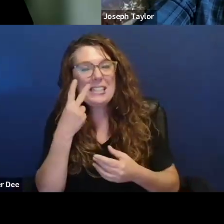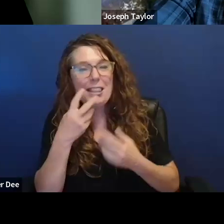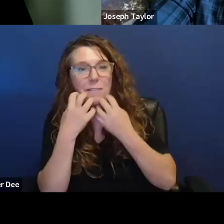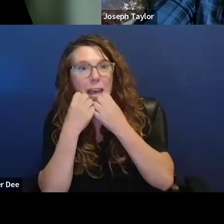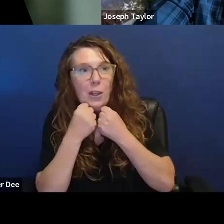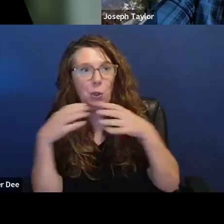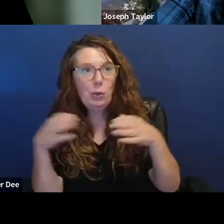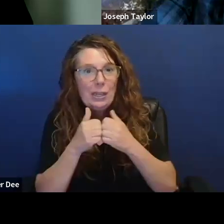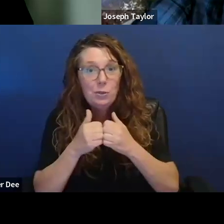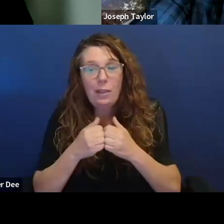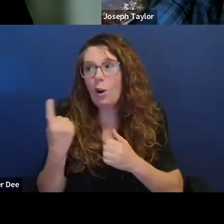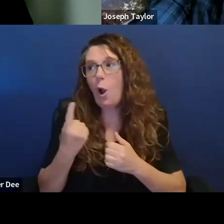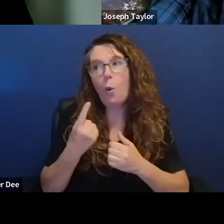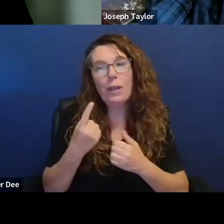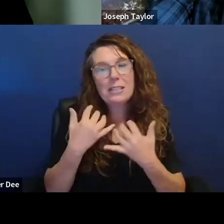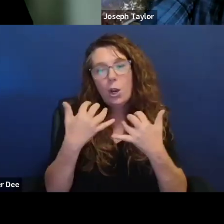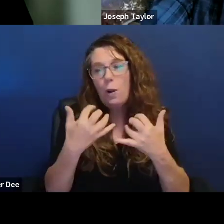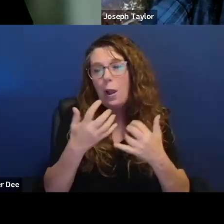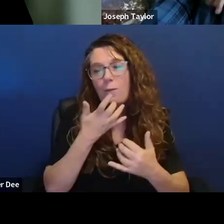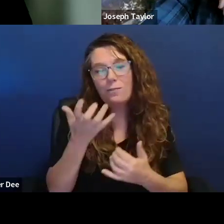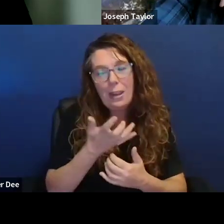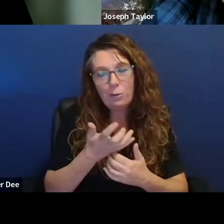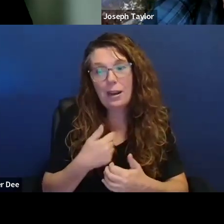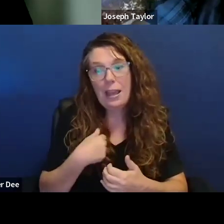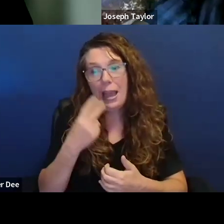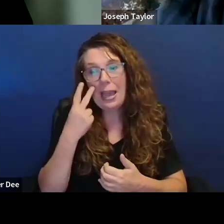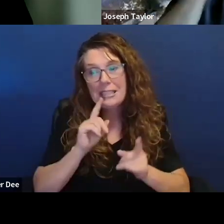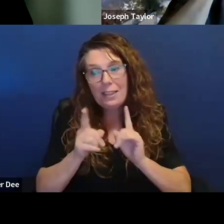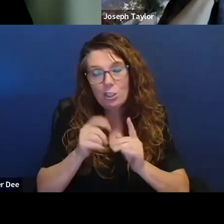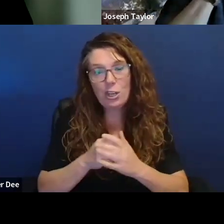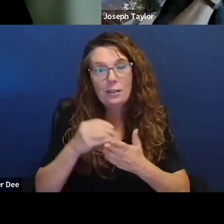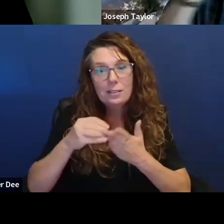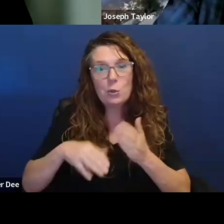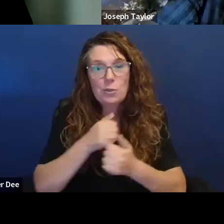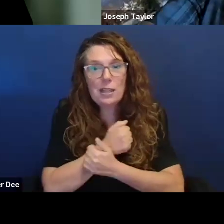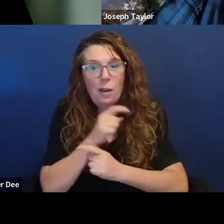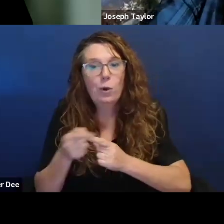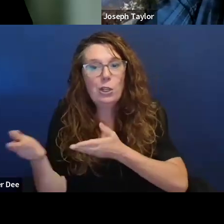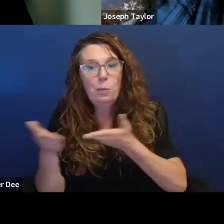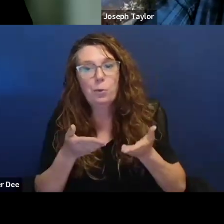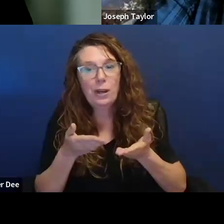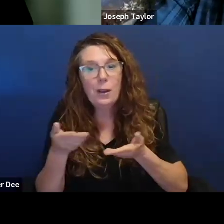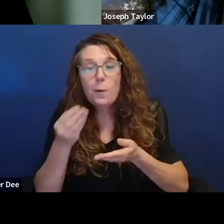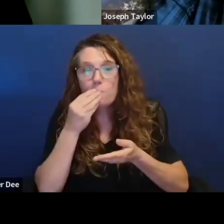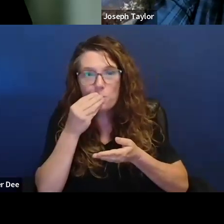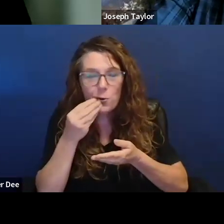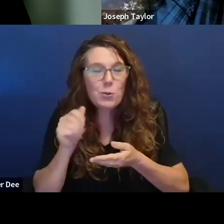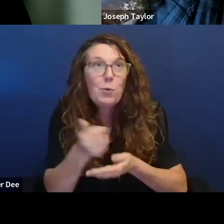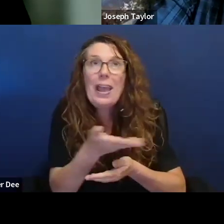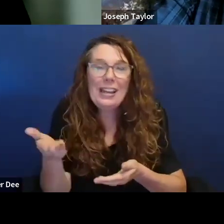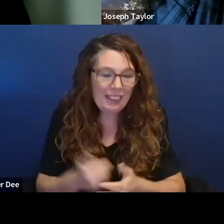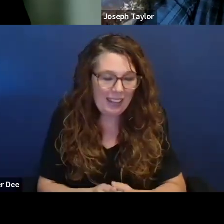And always a crowd favorite. I see in the chat, students love when you bring potluck or food to